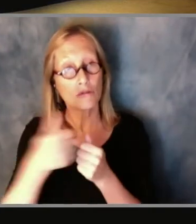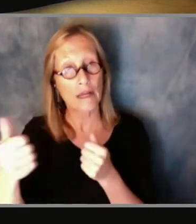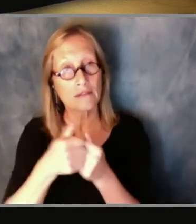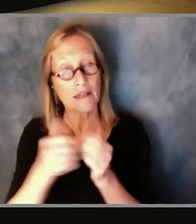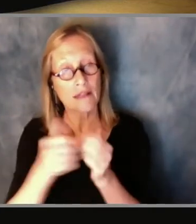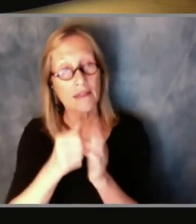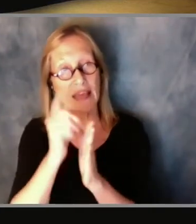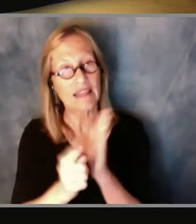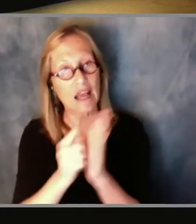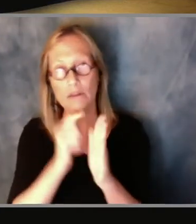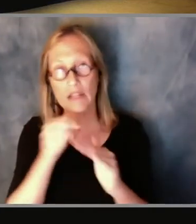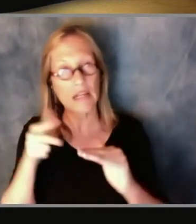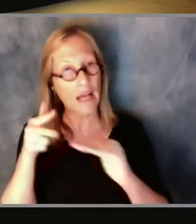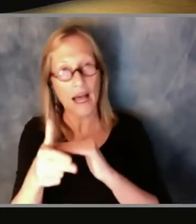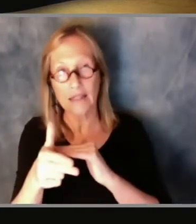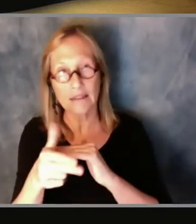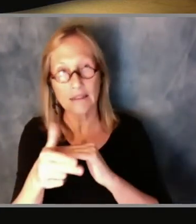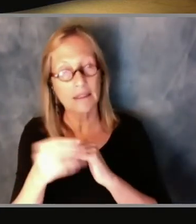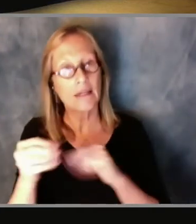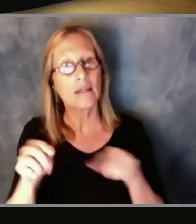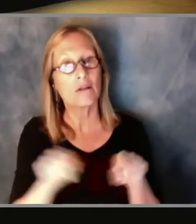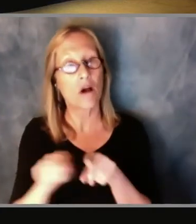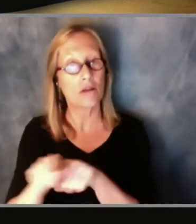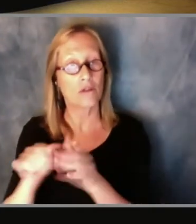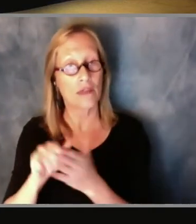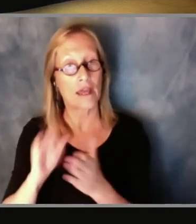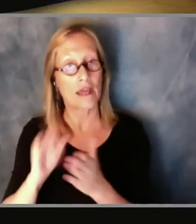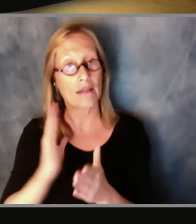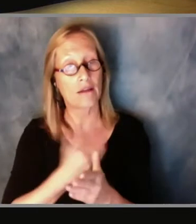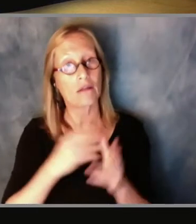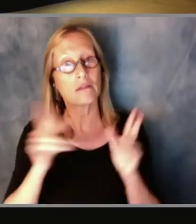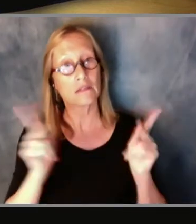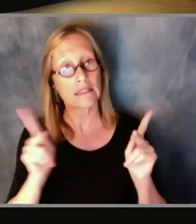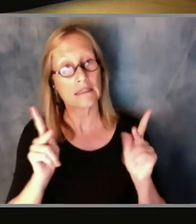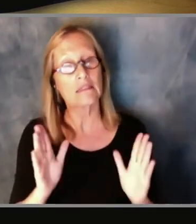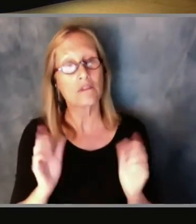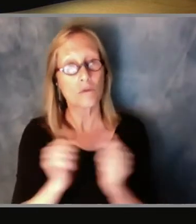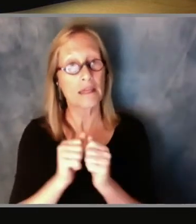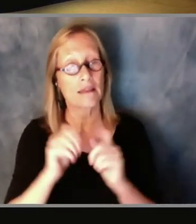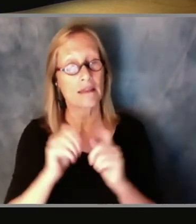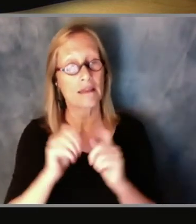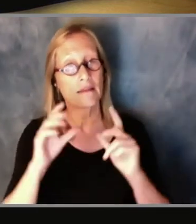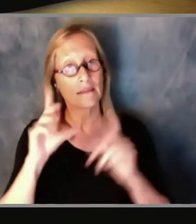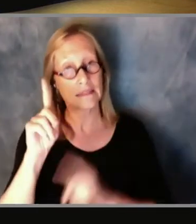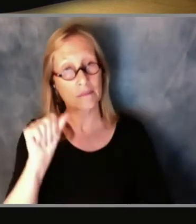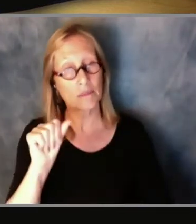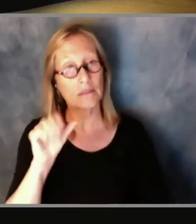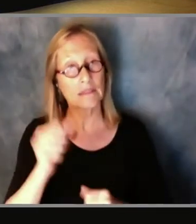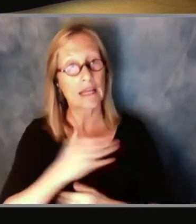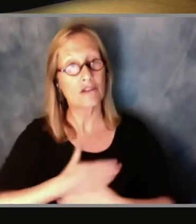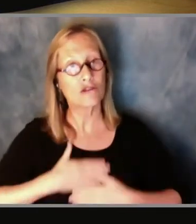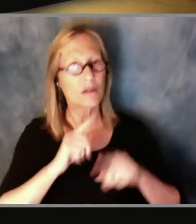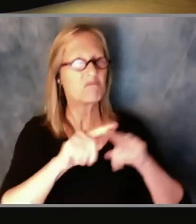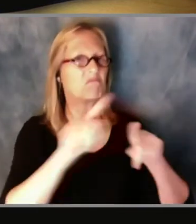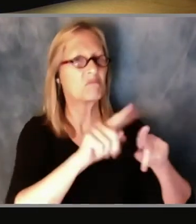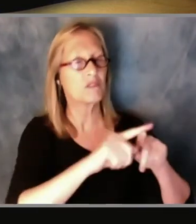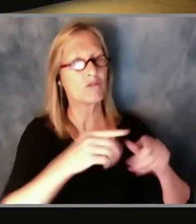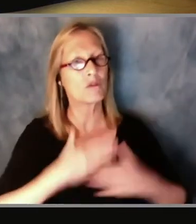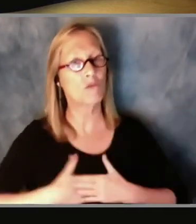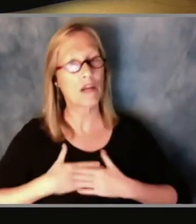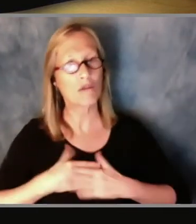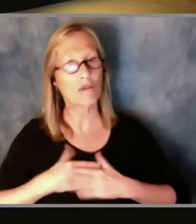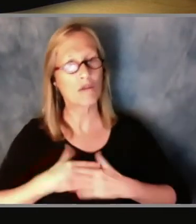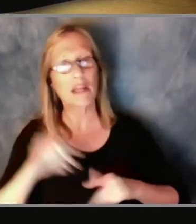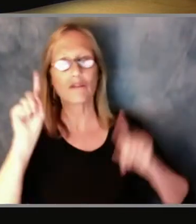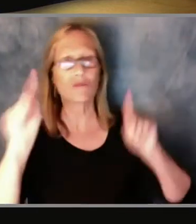cut short, and that our citizens with disabilities can enjoy recreation just as well as